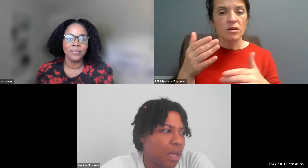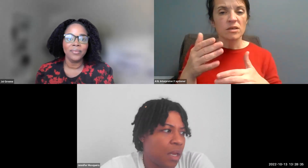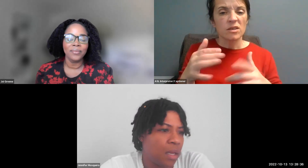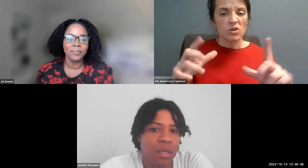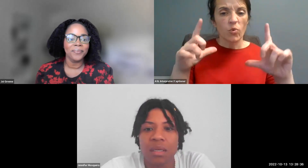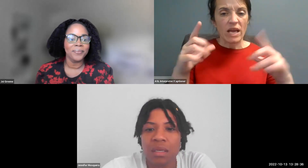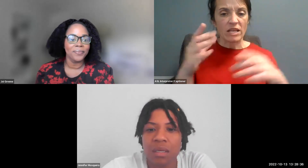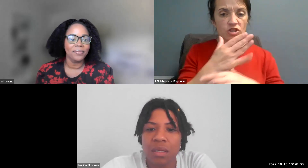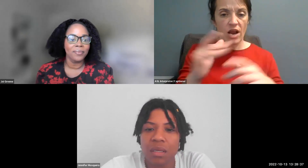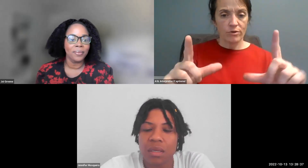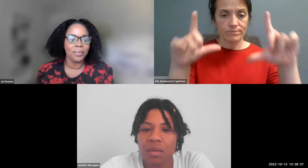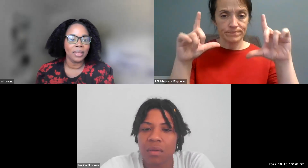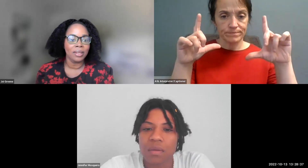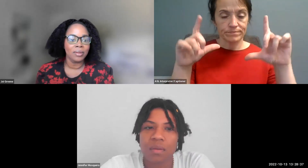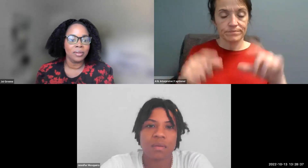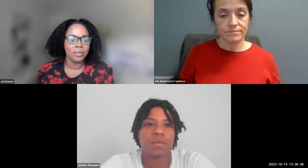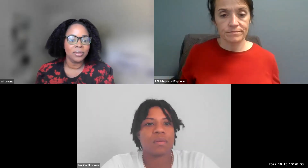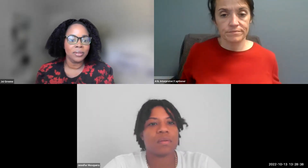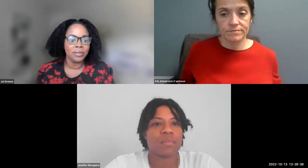that's okay. Mm-hmm.